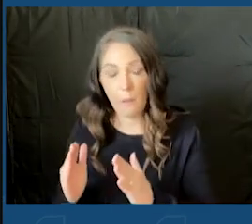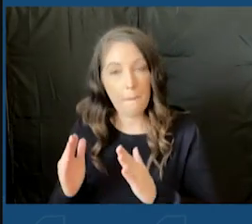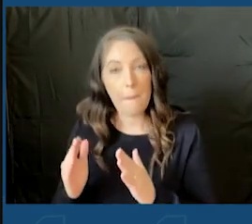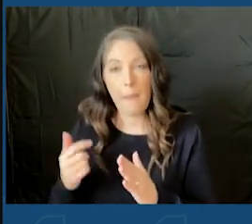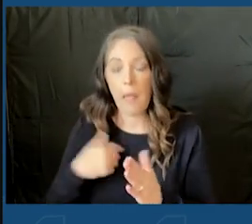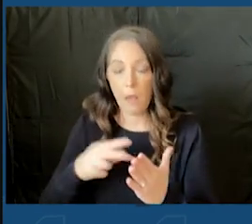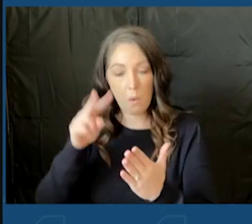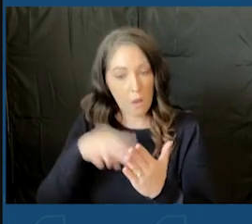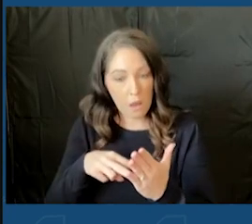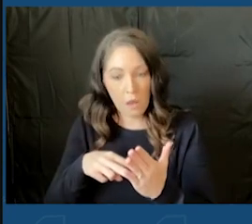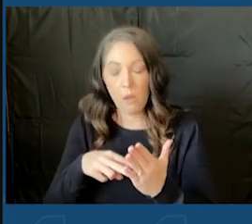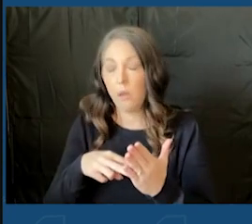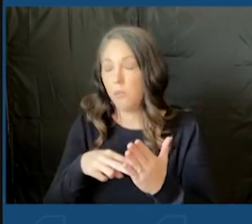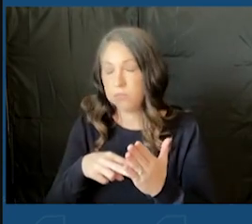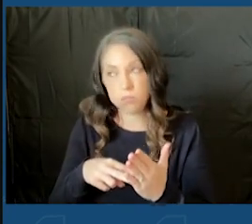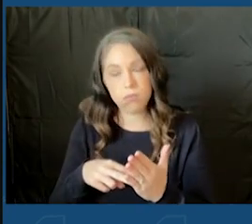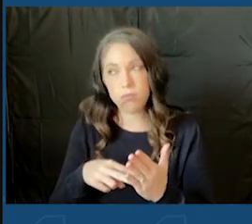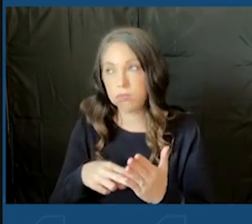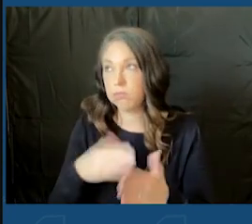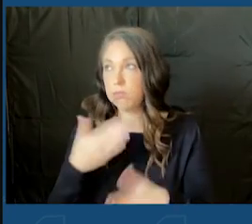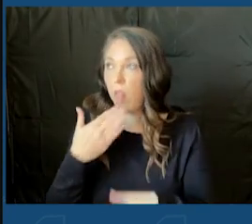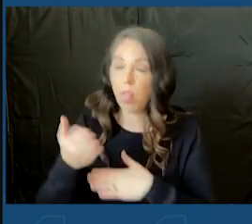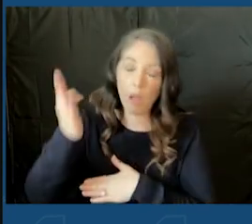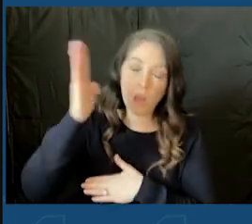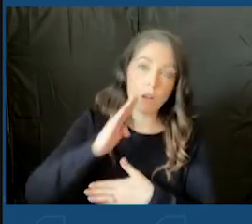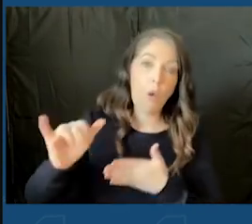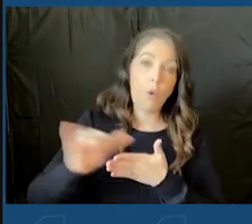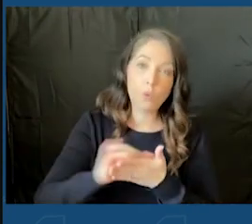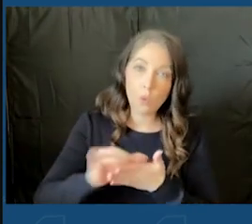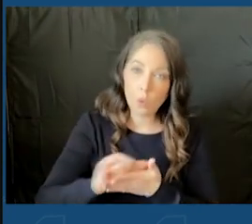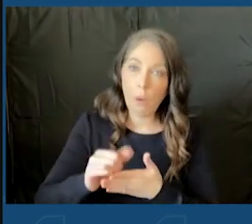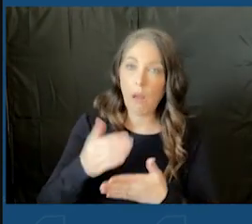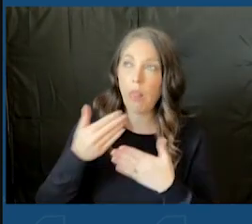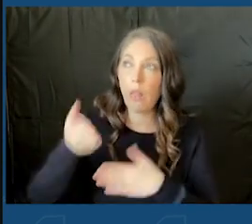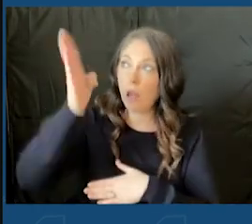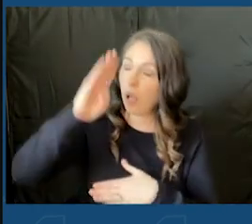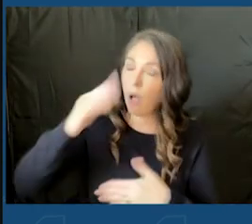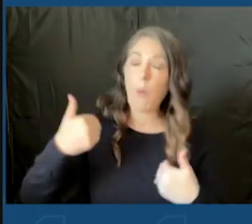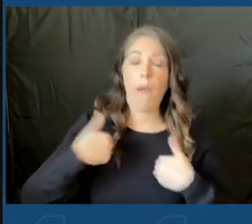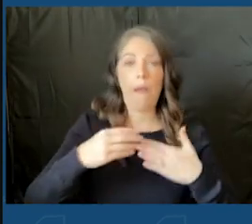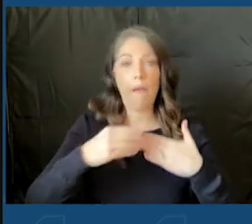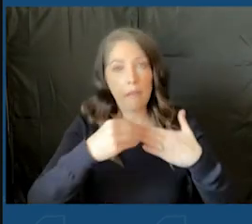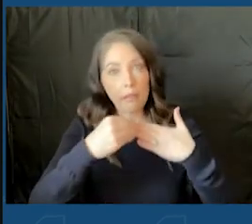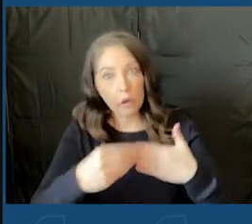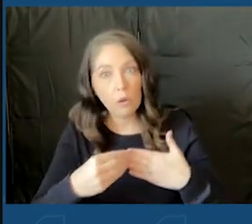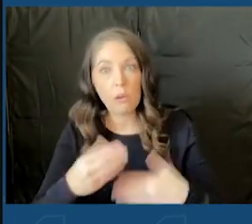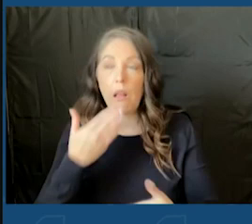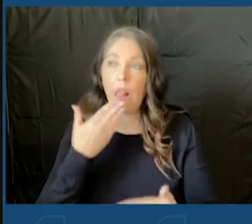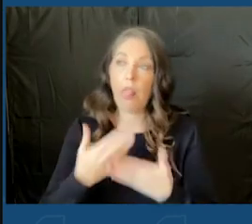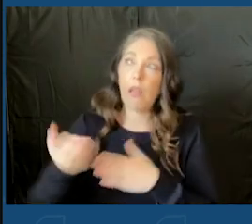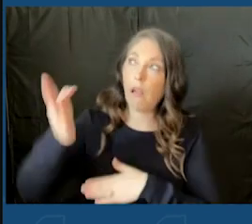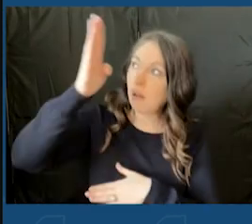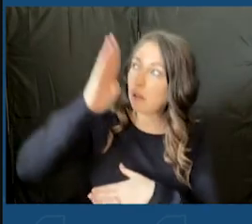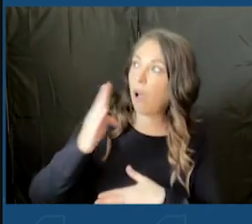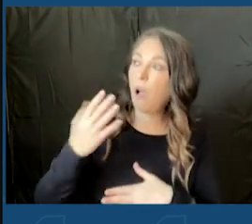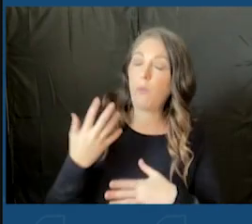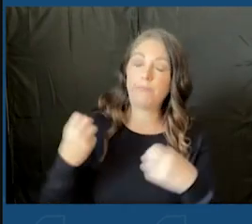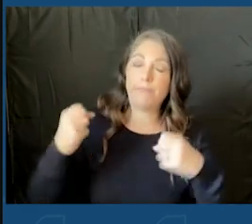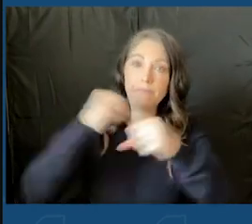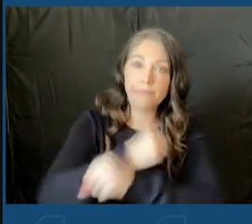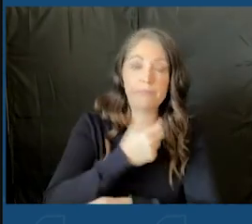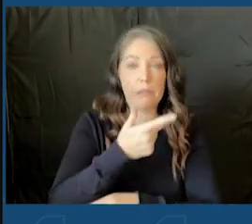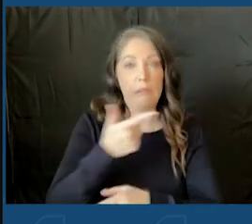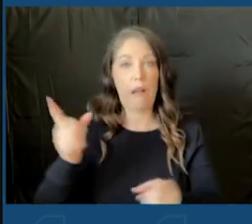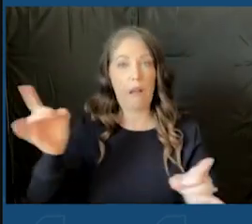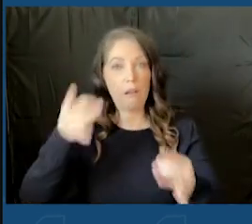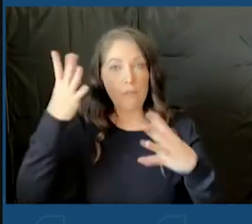thank God for New York. Thank God that we have the leadership. Thank God that we are tackling gun violence. So, Governor, just